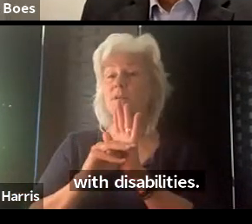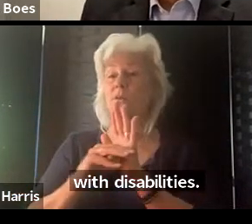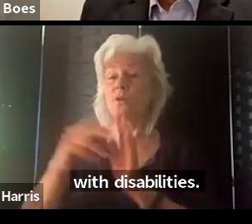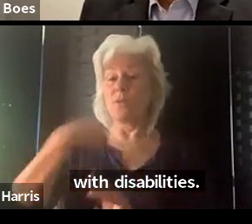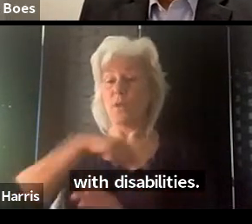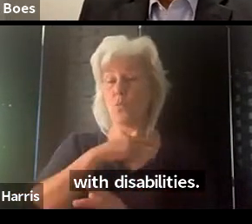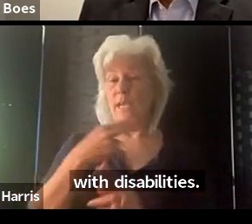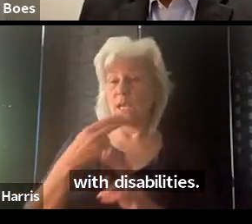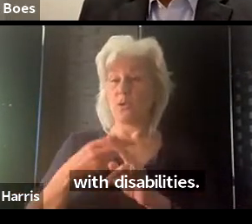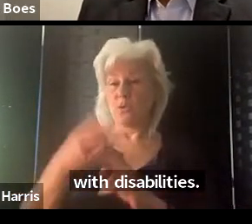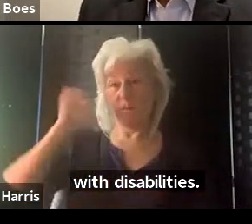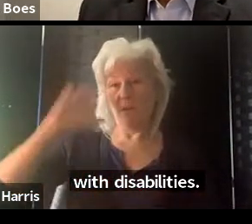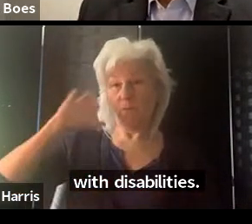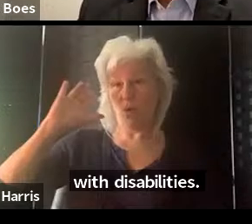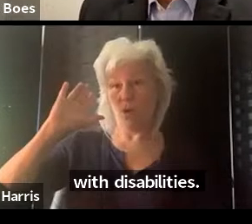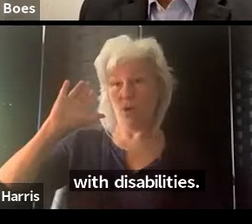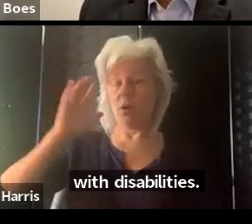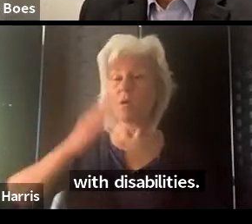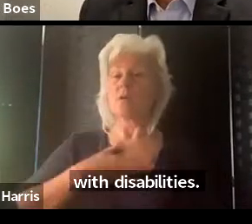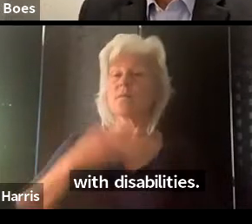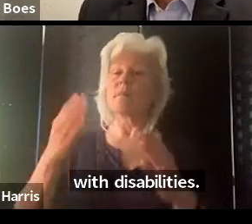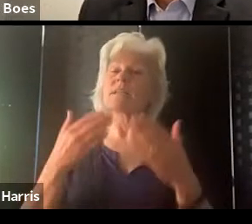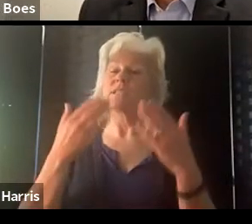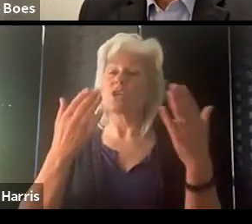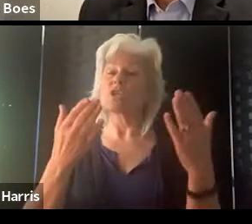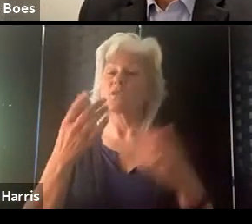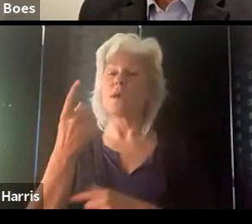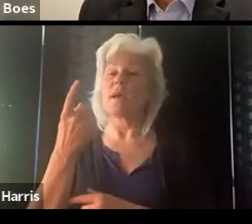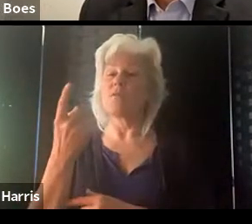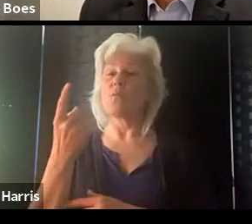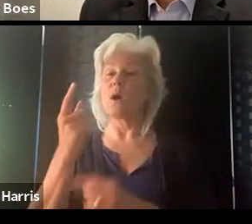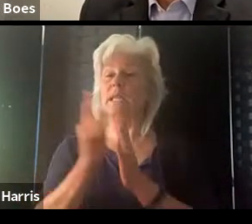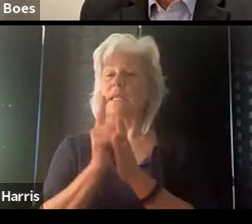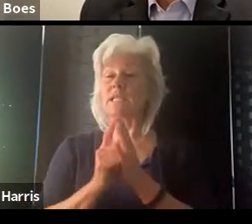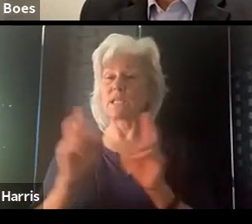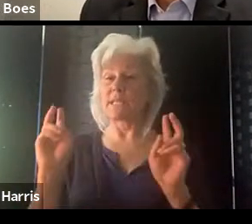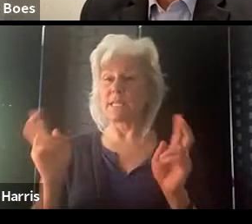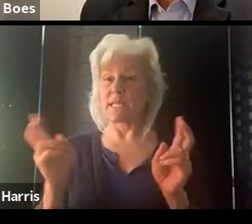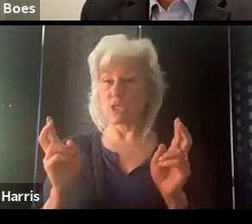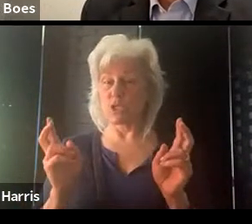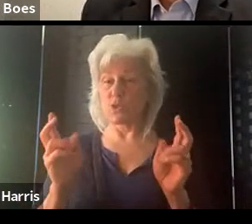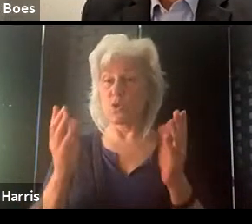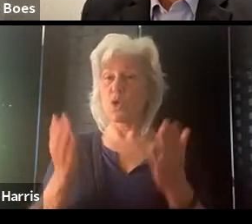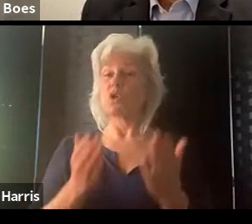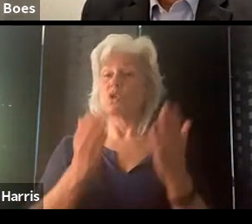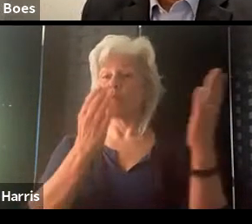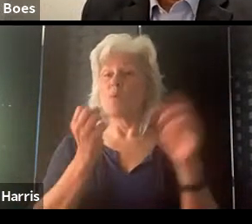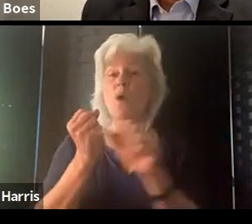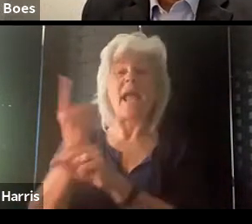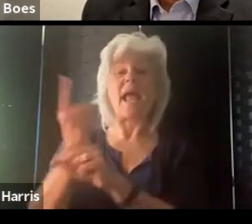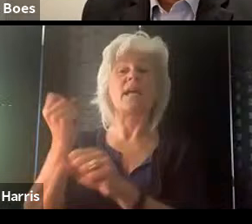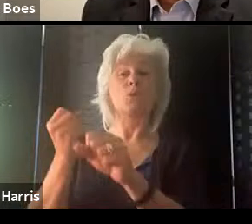I would suggest that we have a single legislative issue to promote annually.